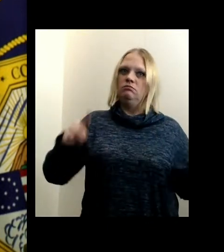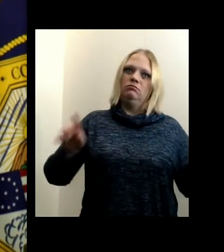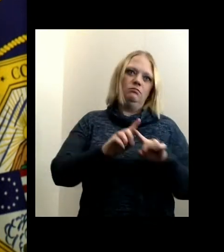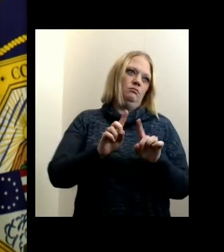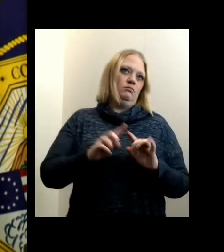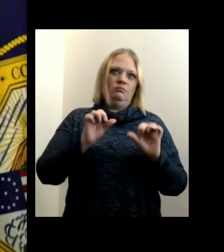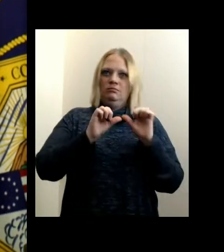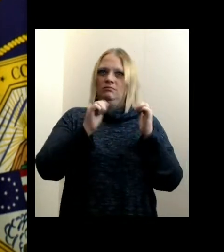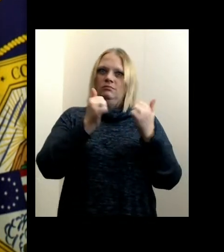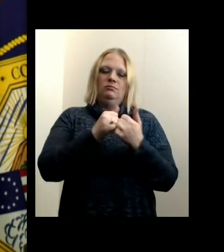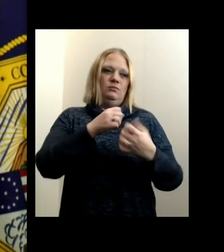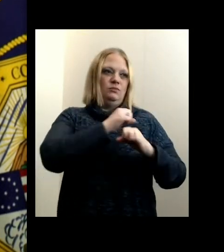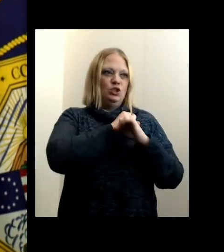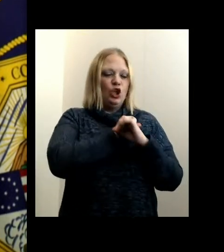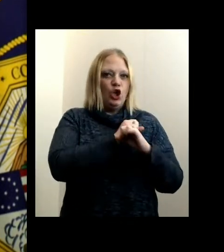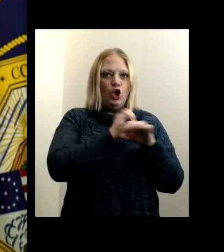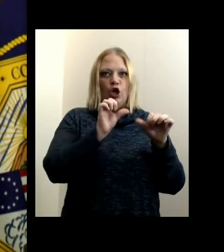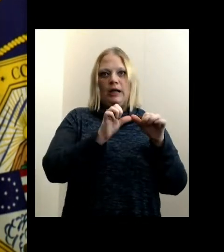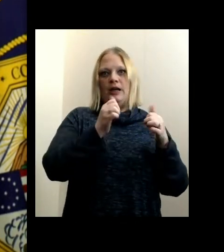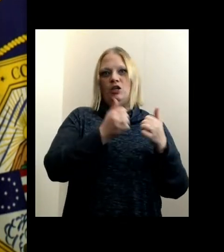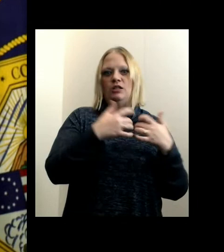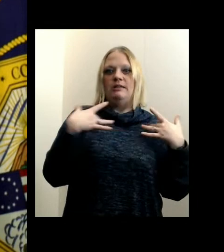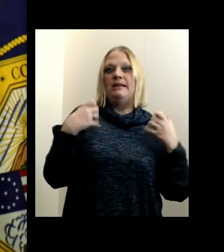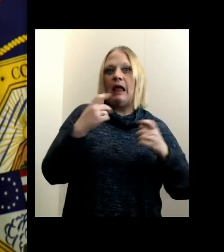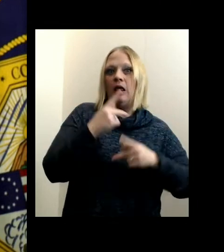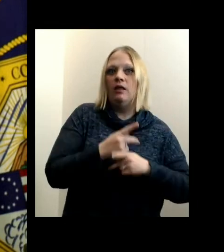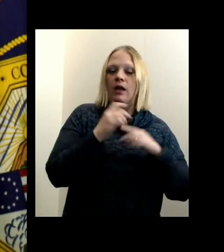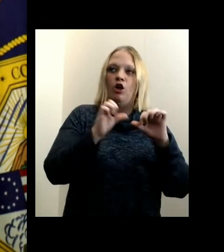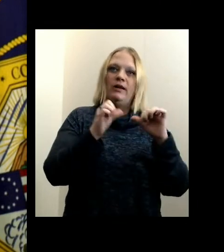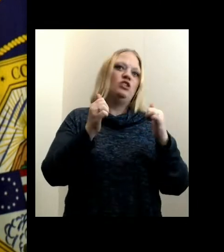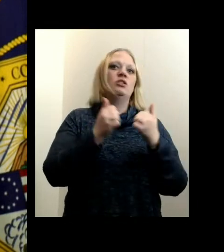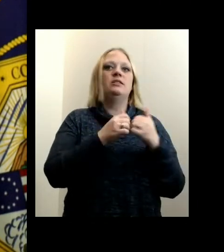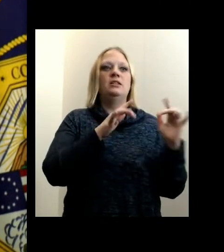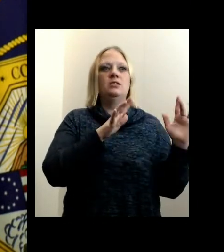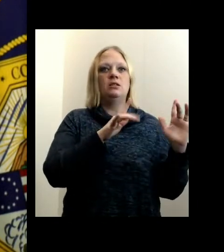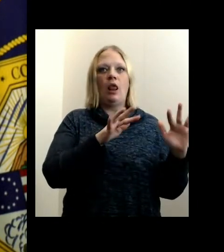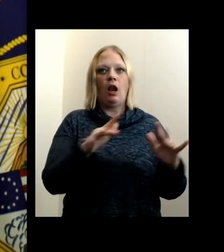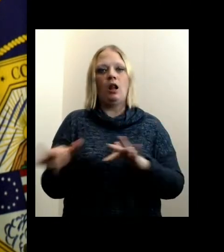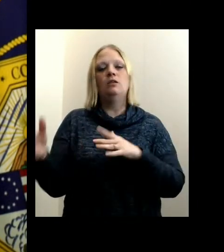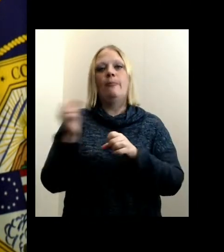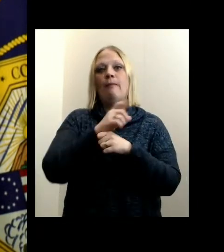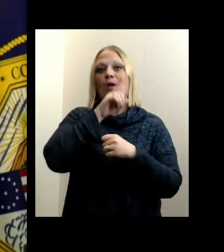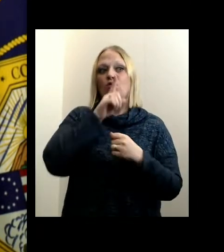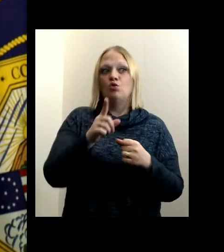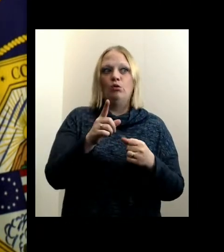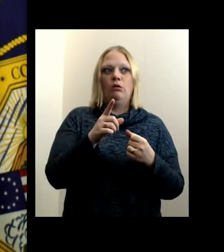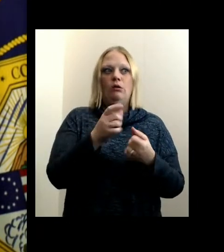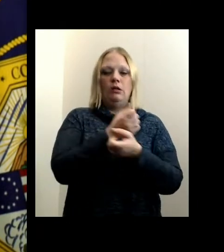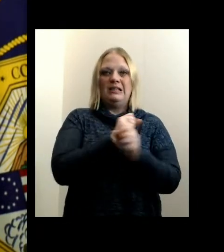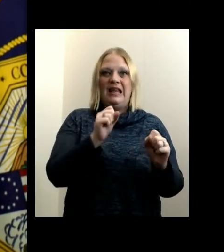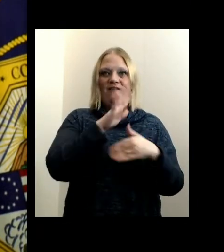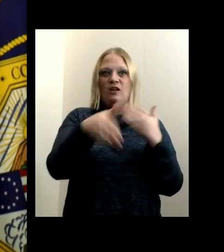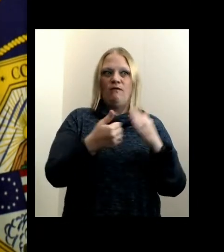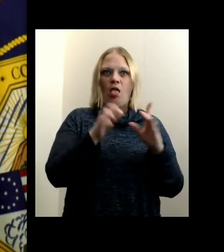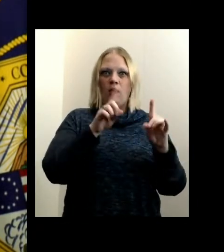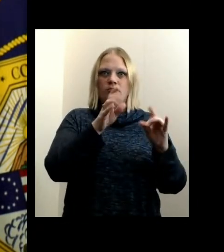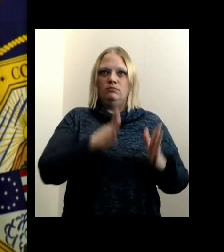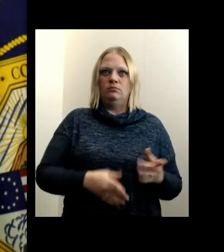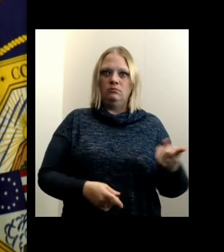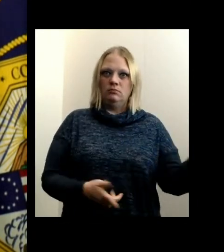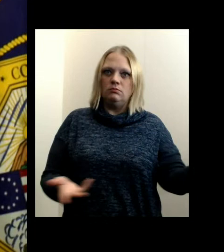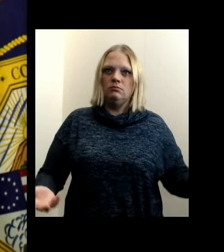agencies, security agencies, healthcare agencies, and the like, to ensure the safety of all the attendees.